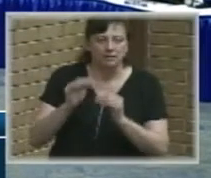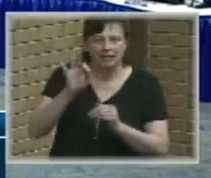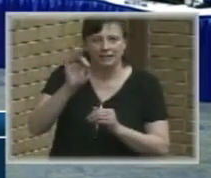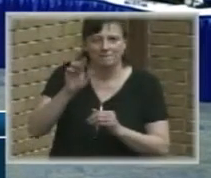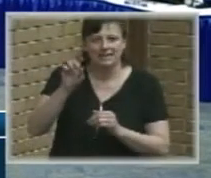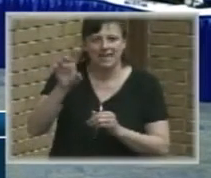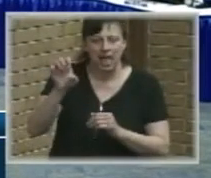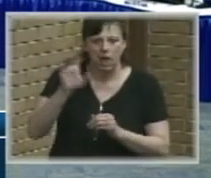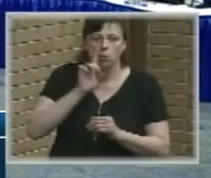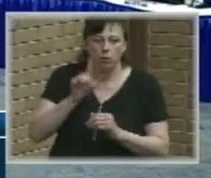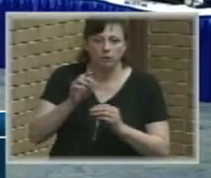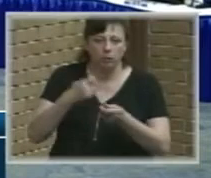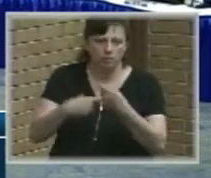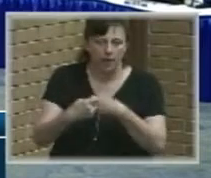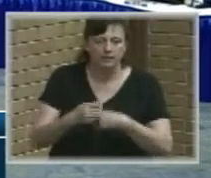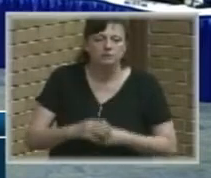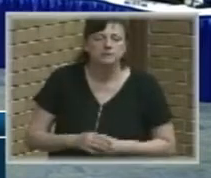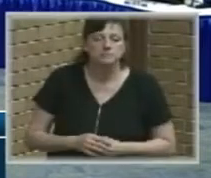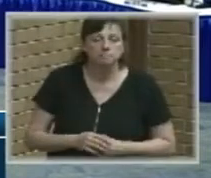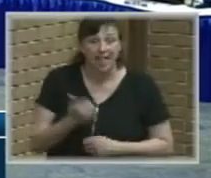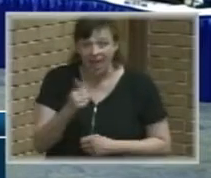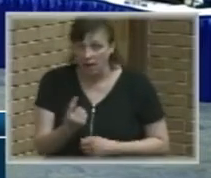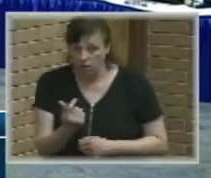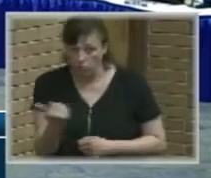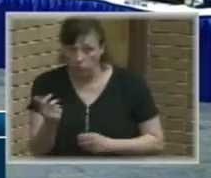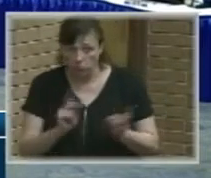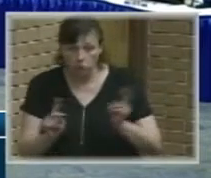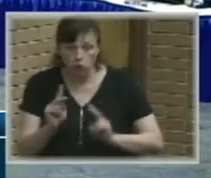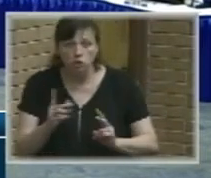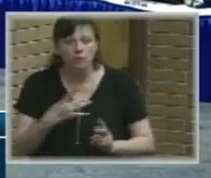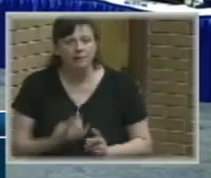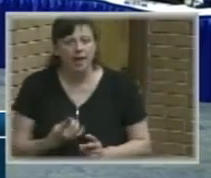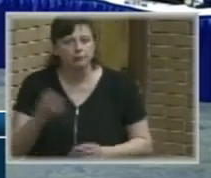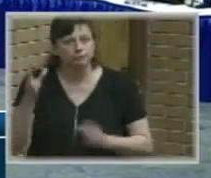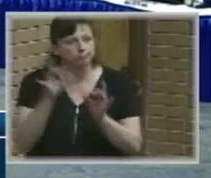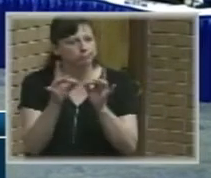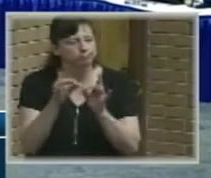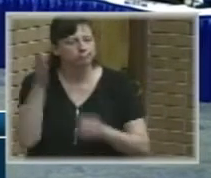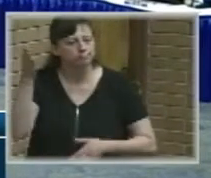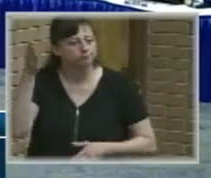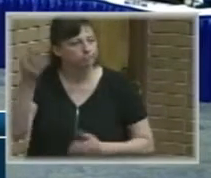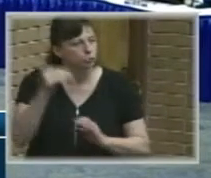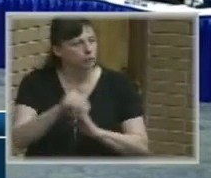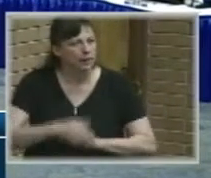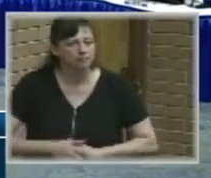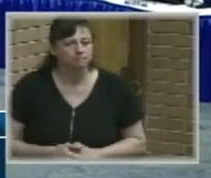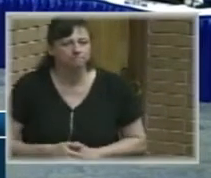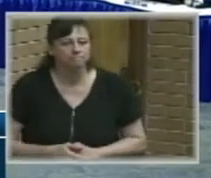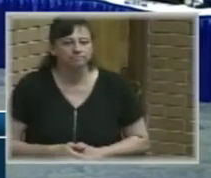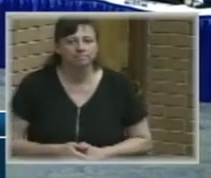good. Is there anyone else that would like to address the board during the open forum?